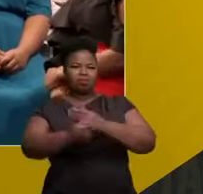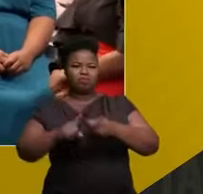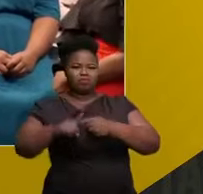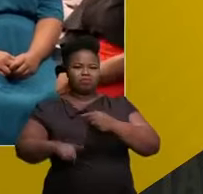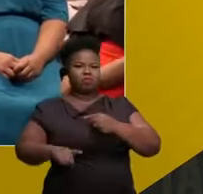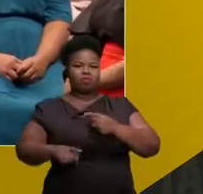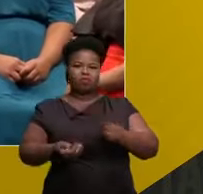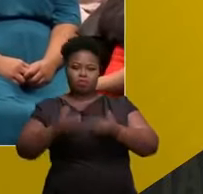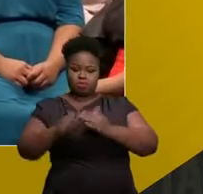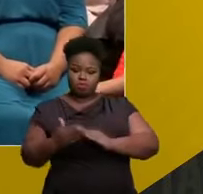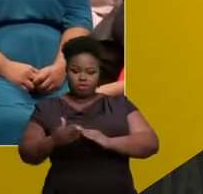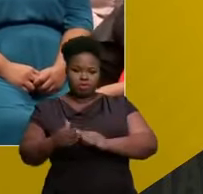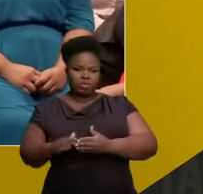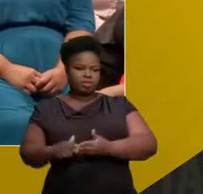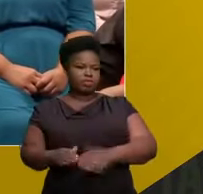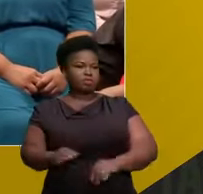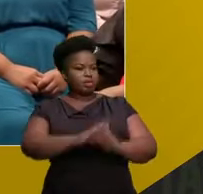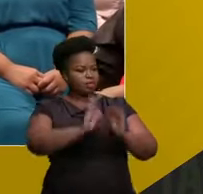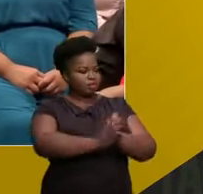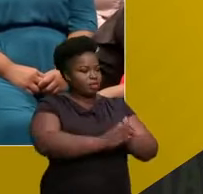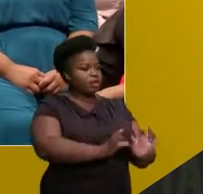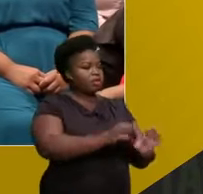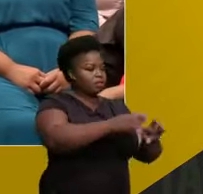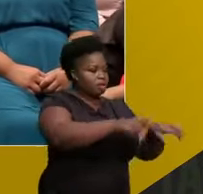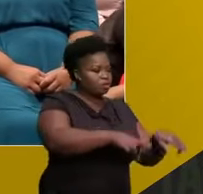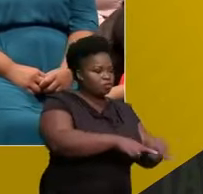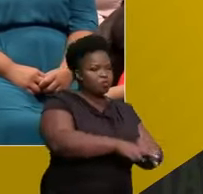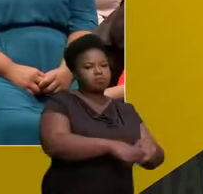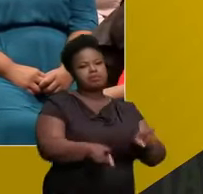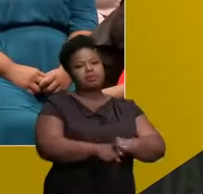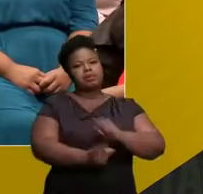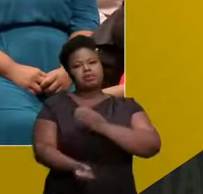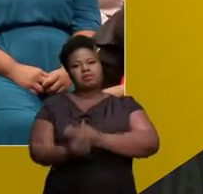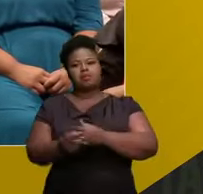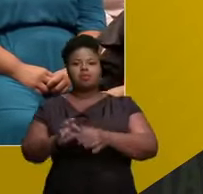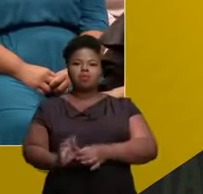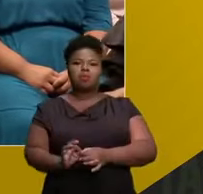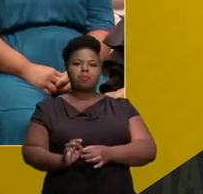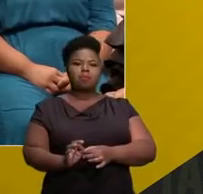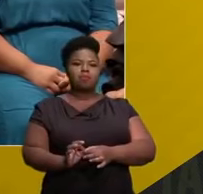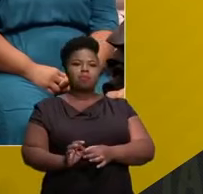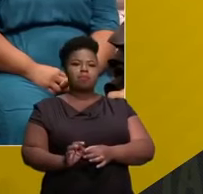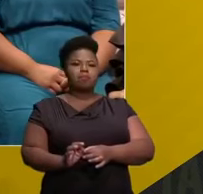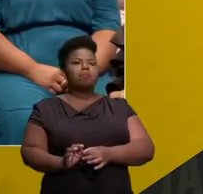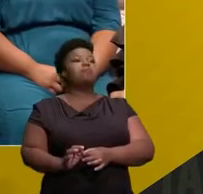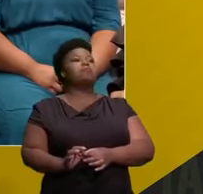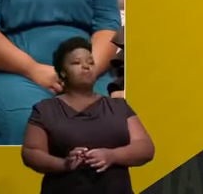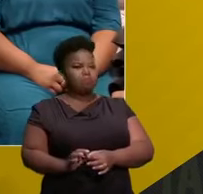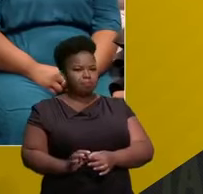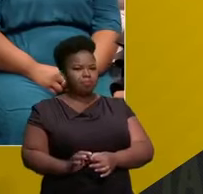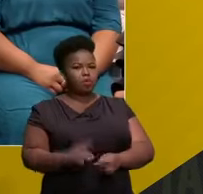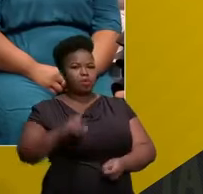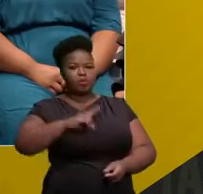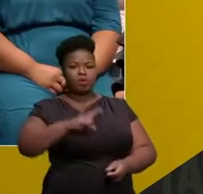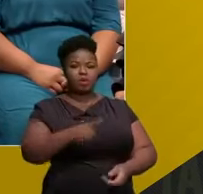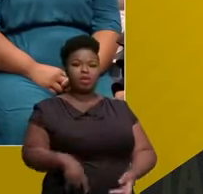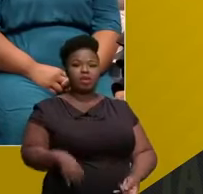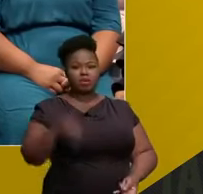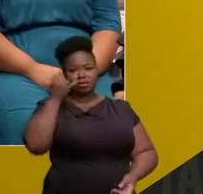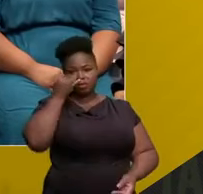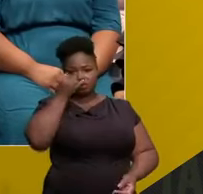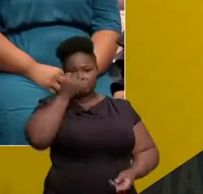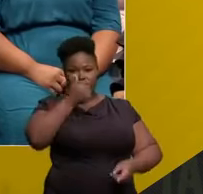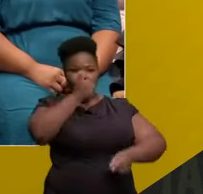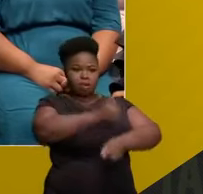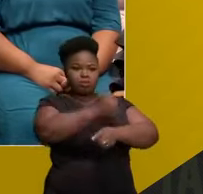So everything that you see happen in the classroom is happening in the home and then in the streets. Drugs are a serious problem.